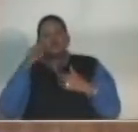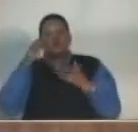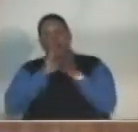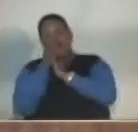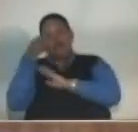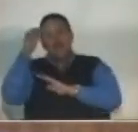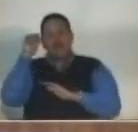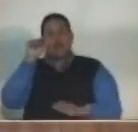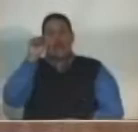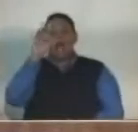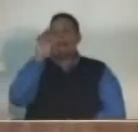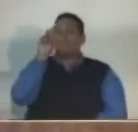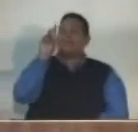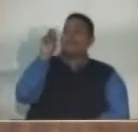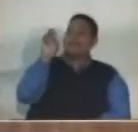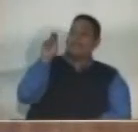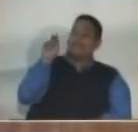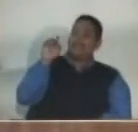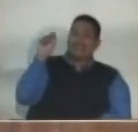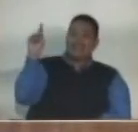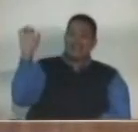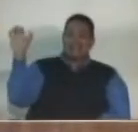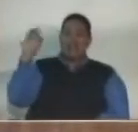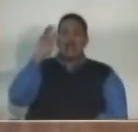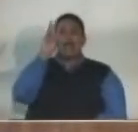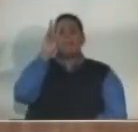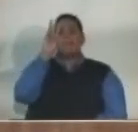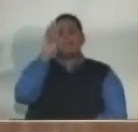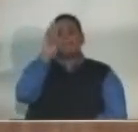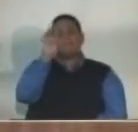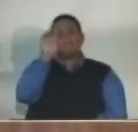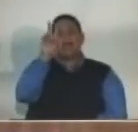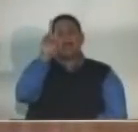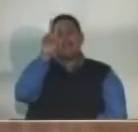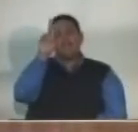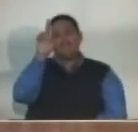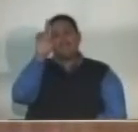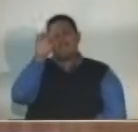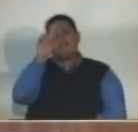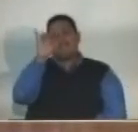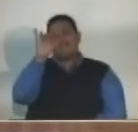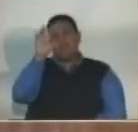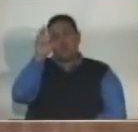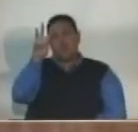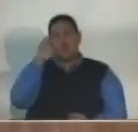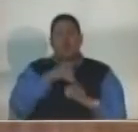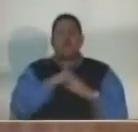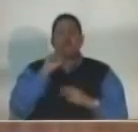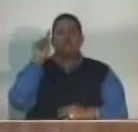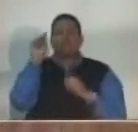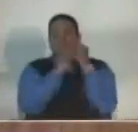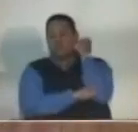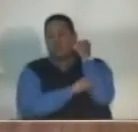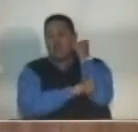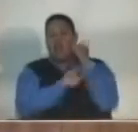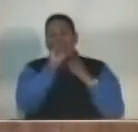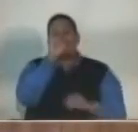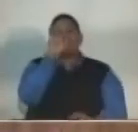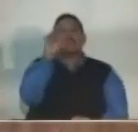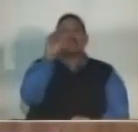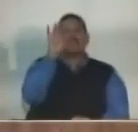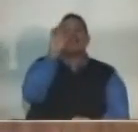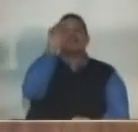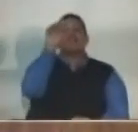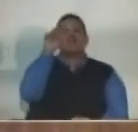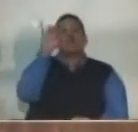in Trelawney during this year, and Nain and New Forest Junior High, Mr. Speaker, are targeted for a